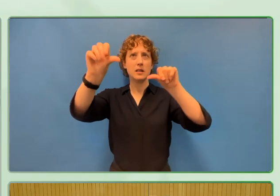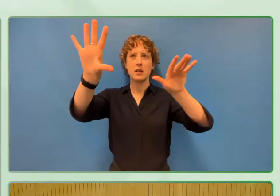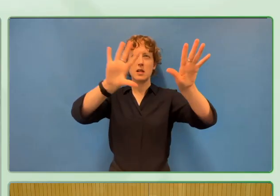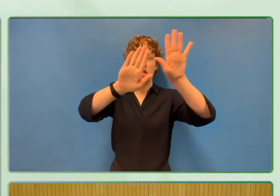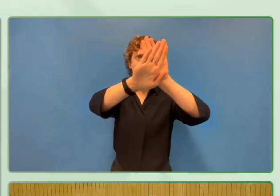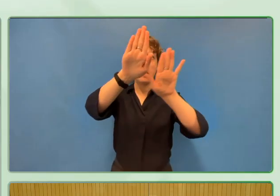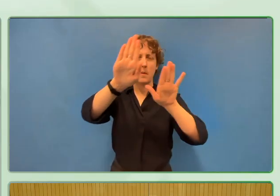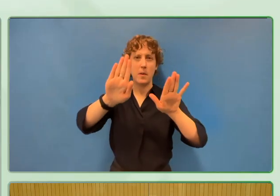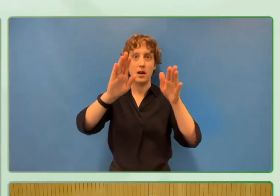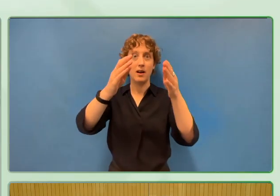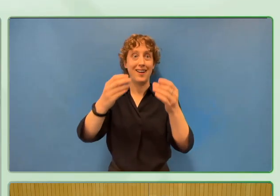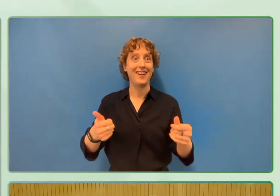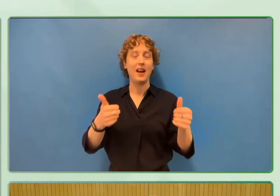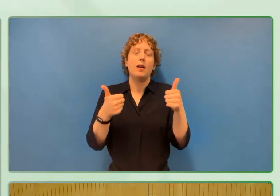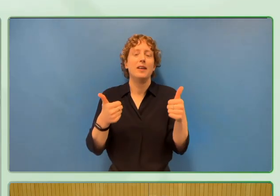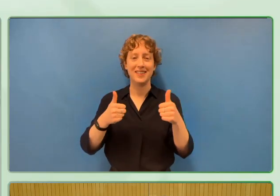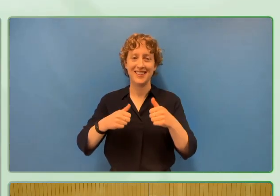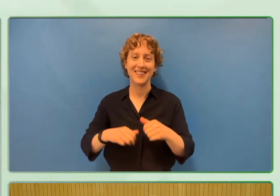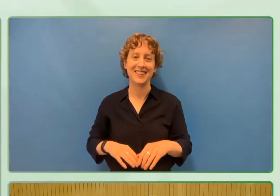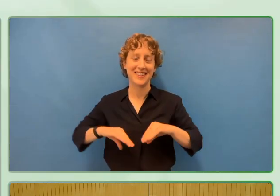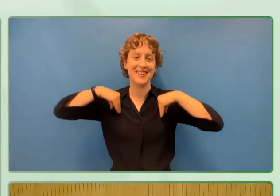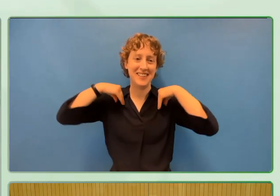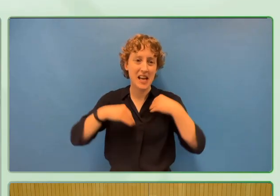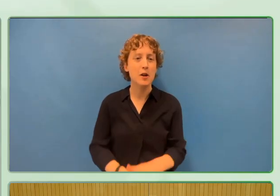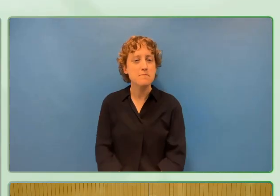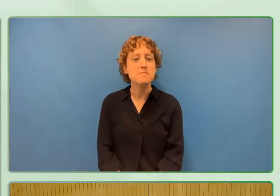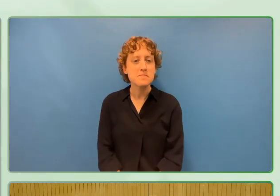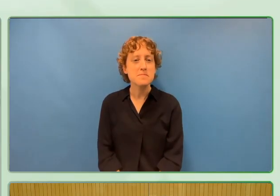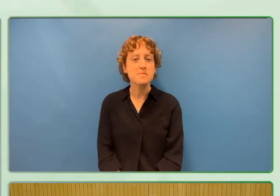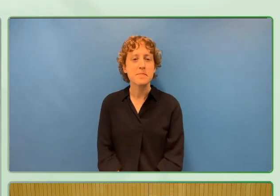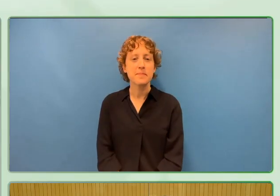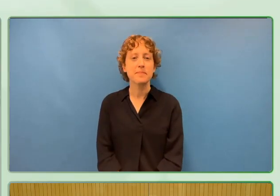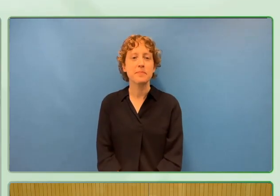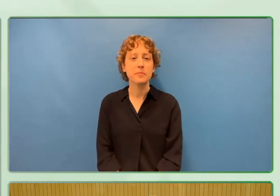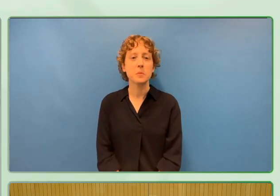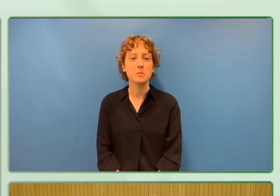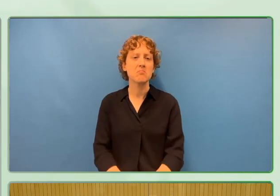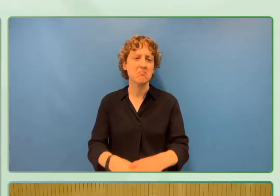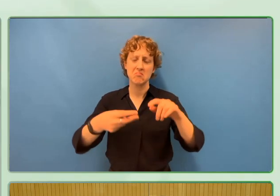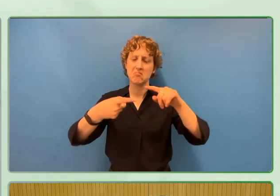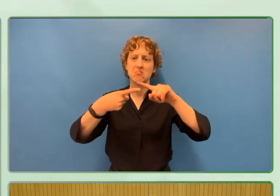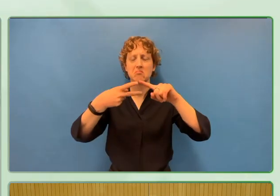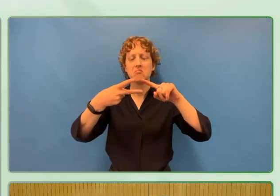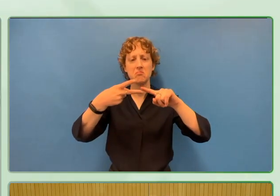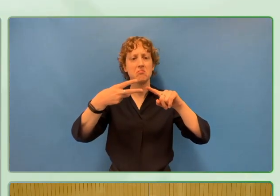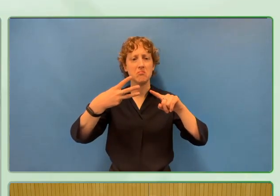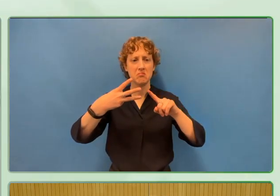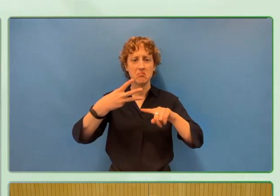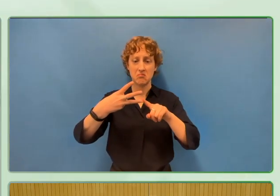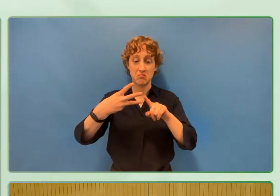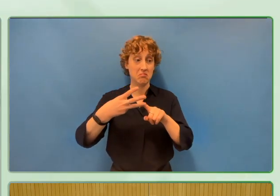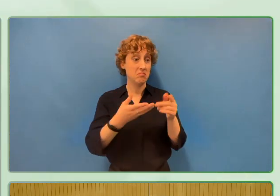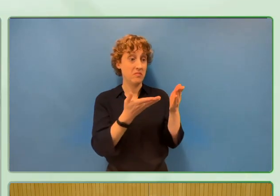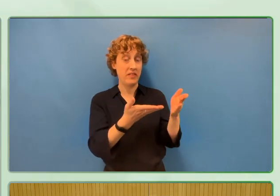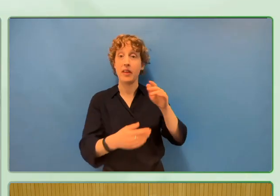great. And I would say that for everyone, we have found a suitable app. So that's really helping the autistic